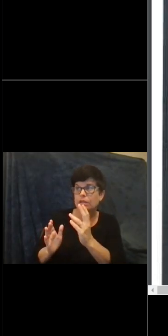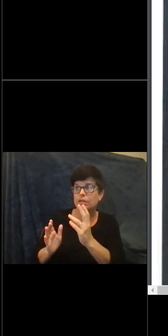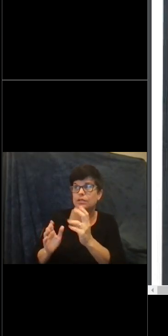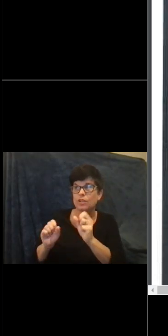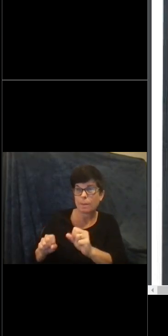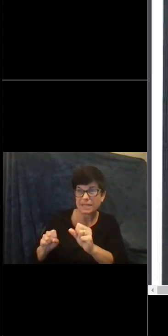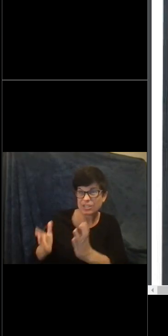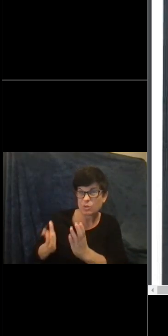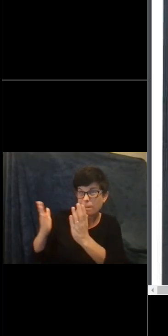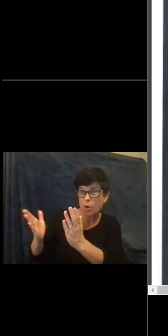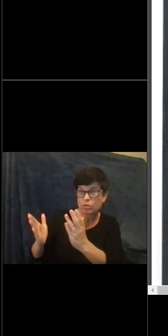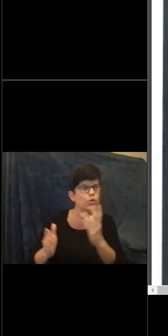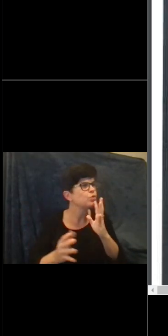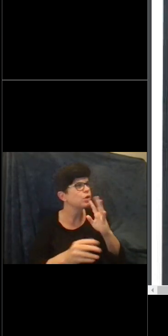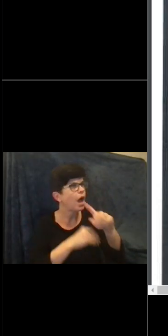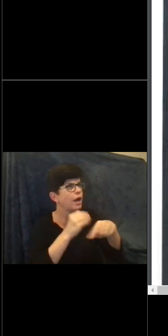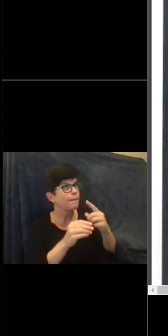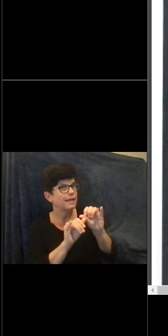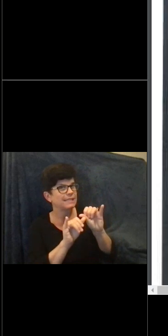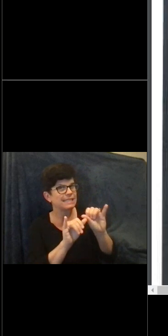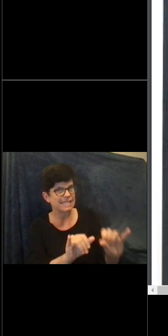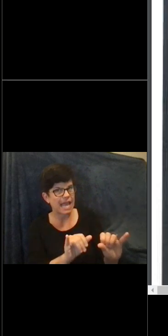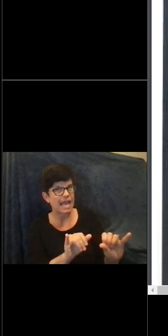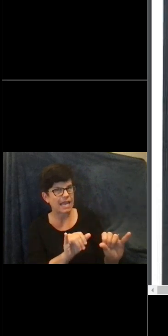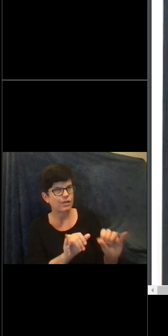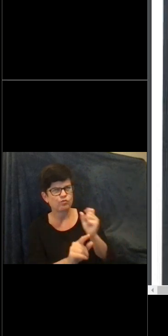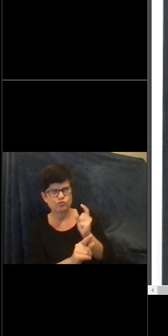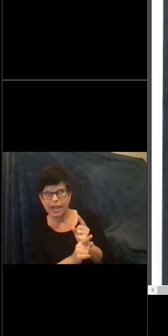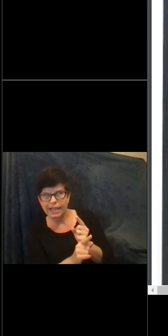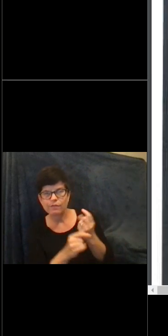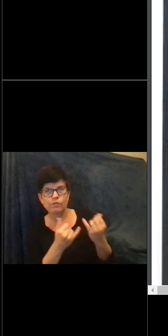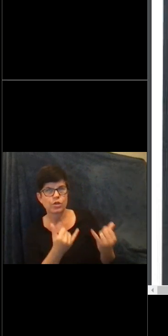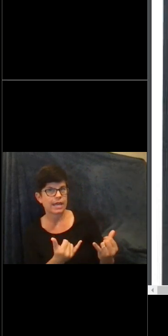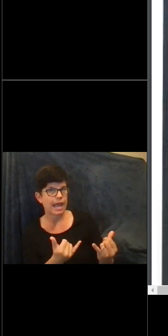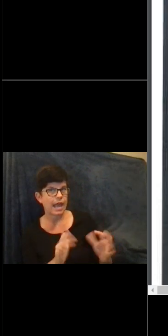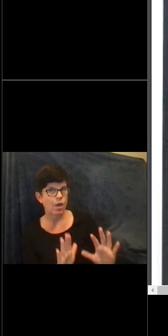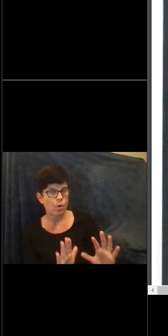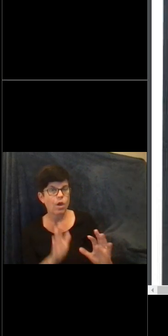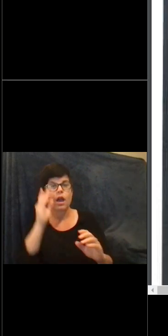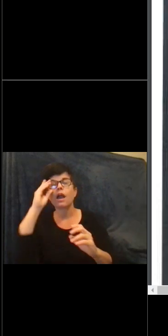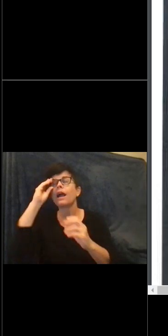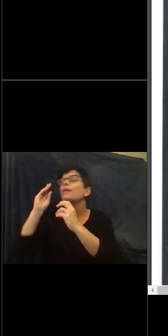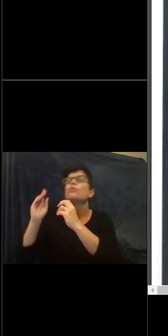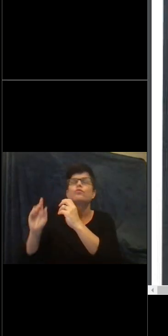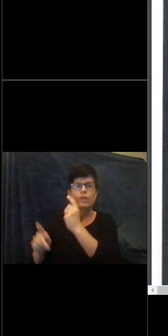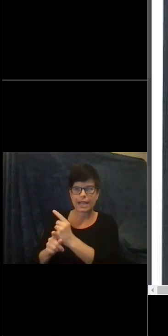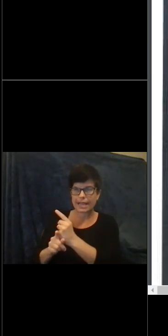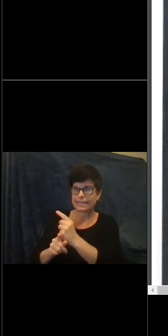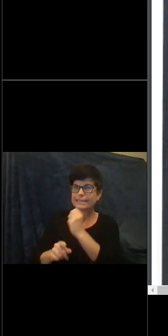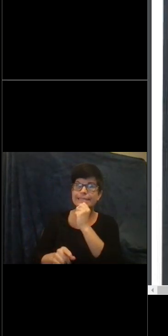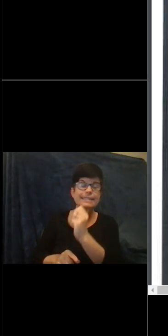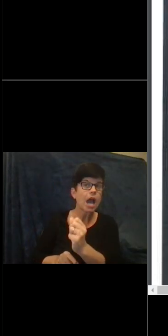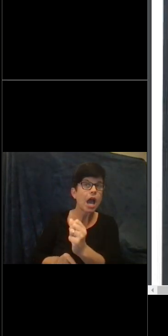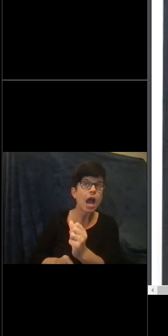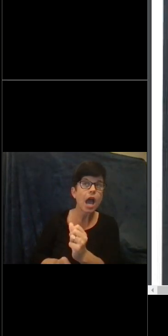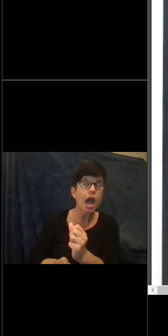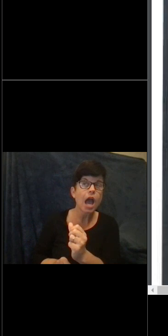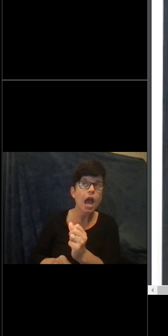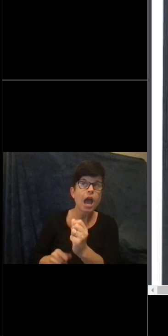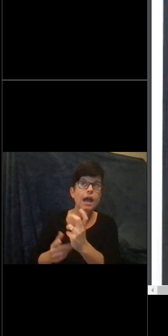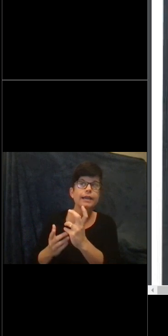floor. So you're talking about staying, I think. So for now, so not enforcing not